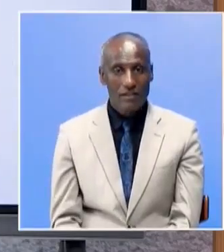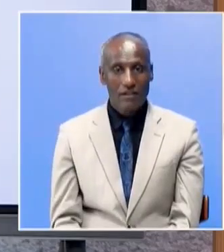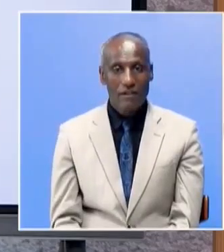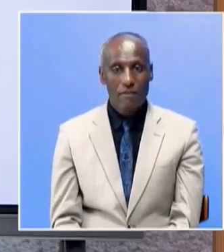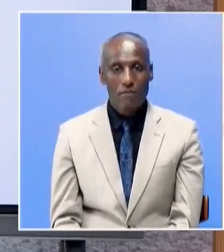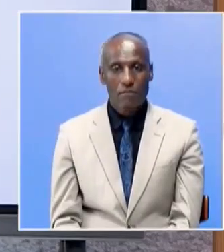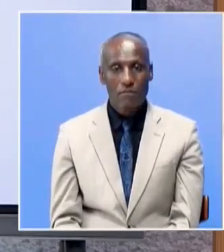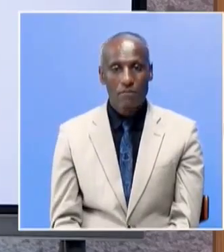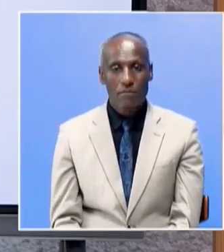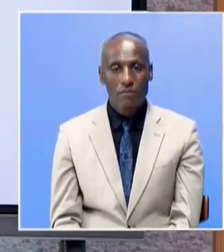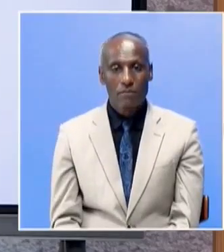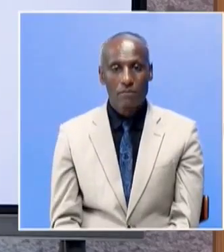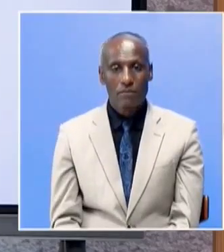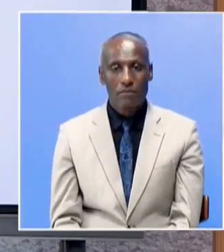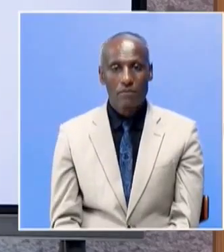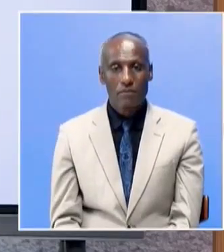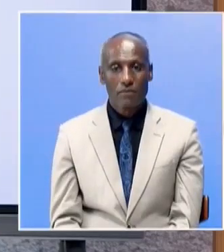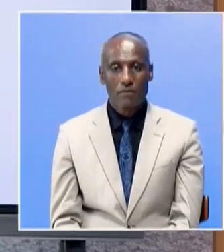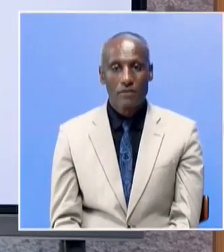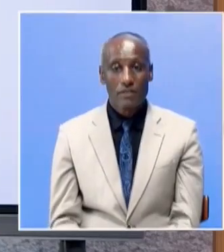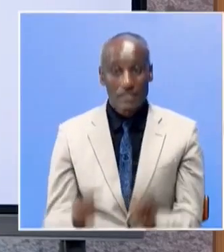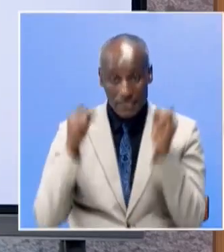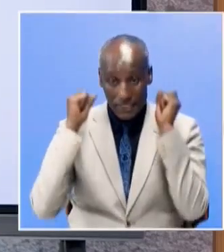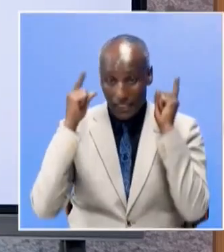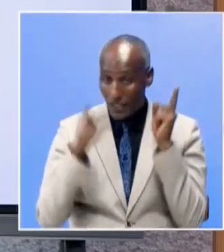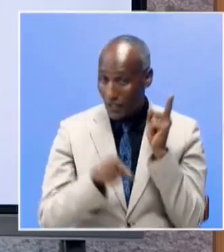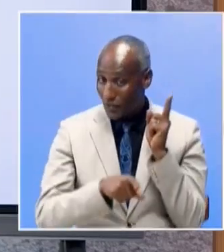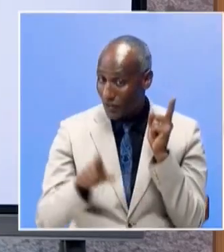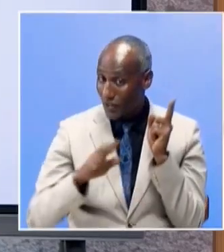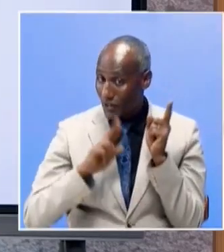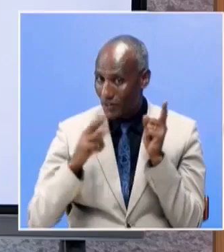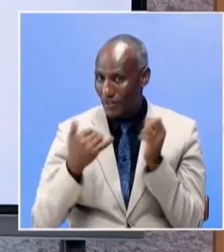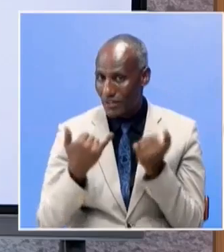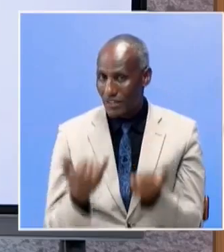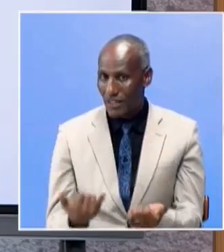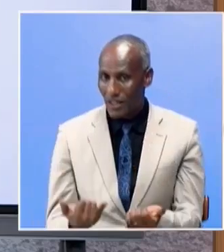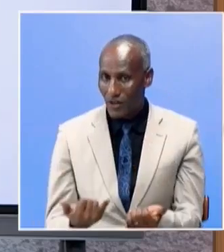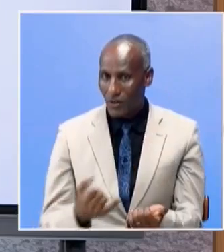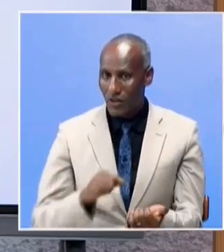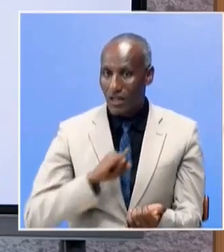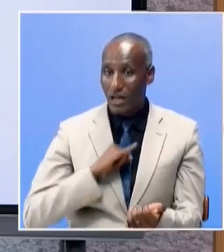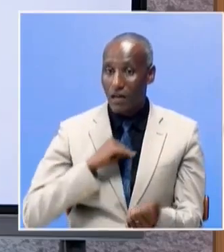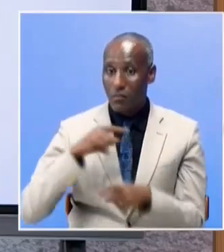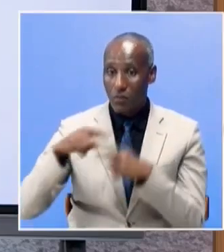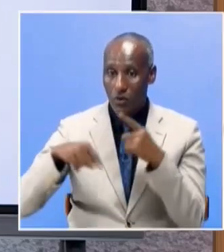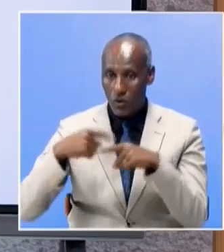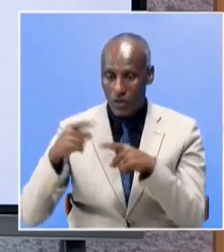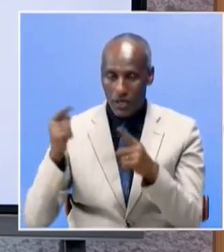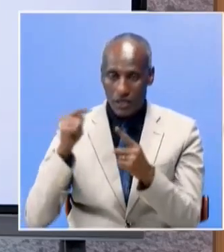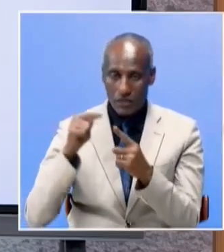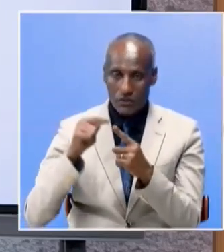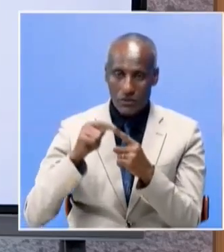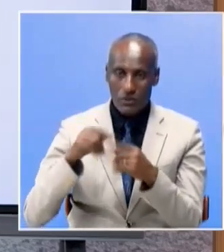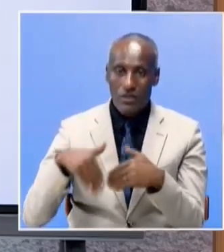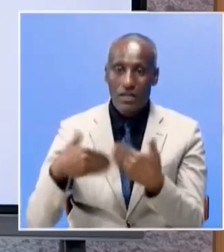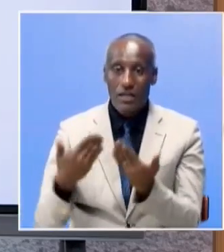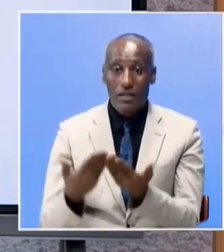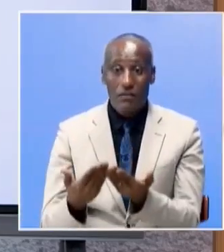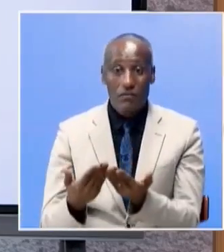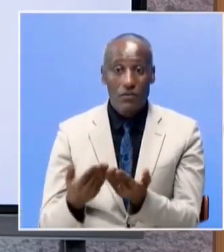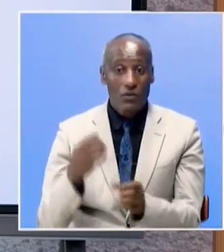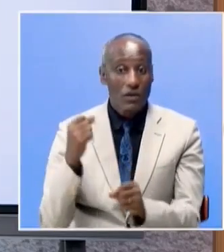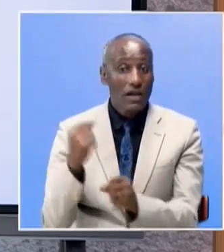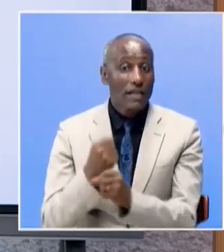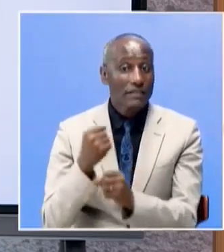hope it's clear for you. Now, I'm going to give you an activity. Are you ready, student?